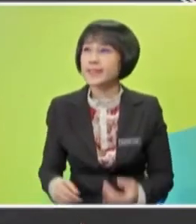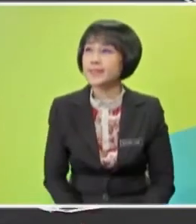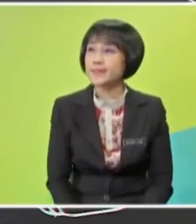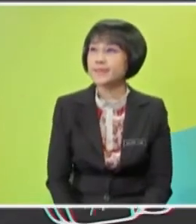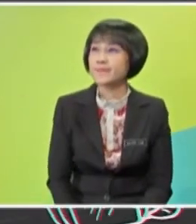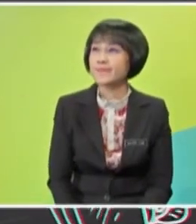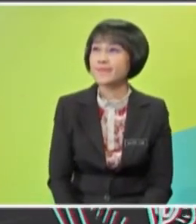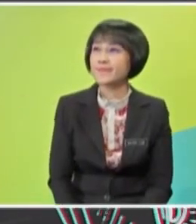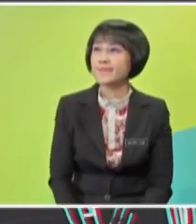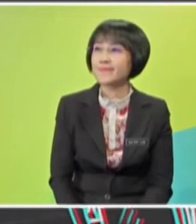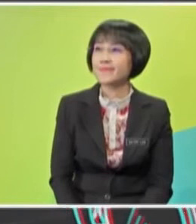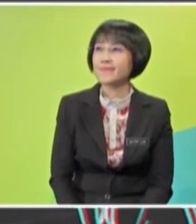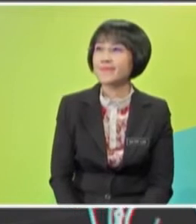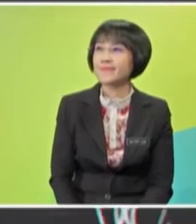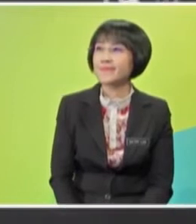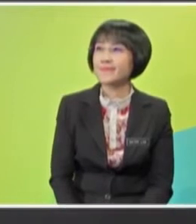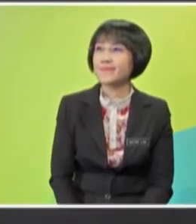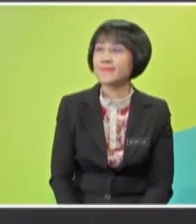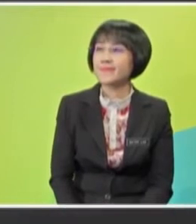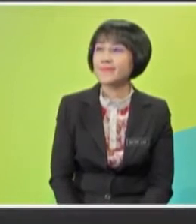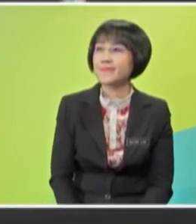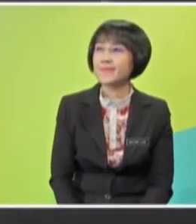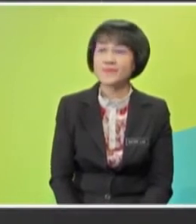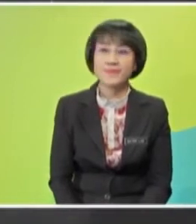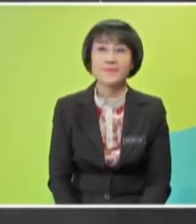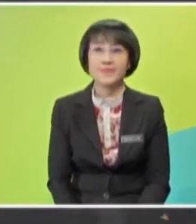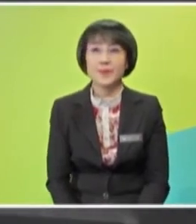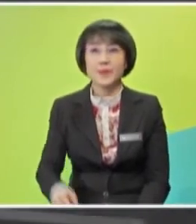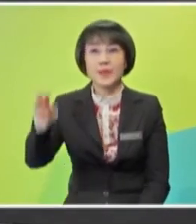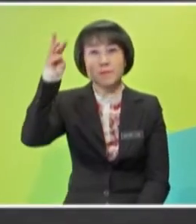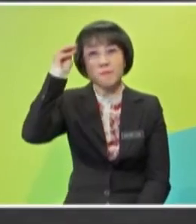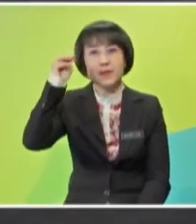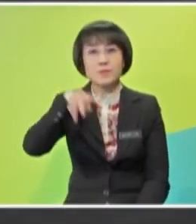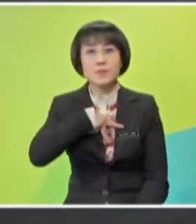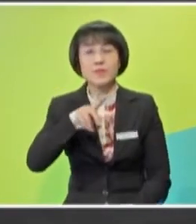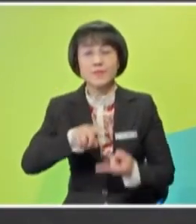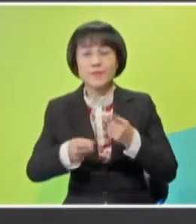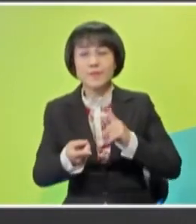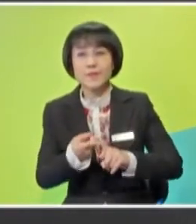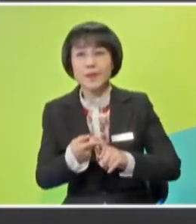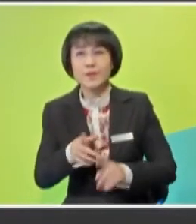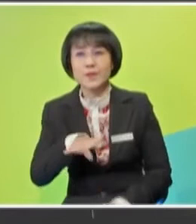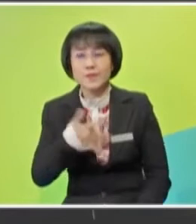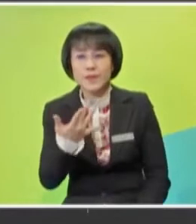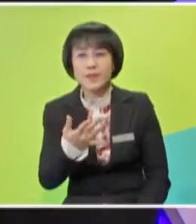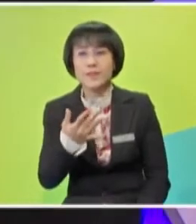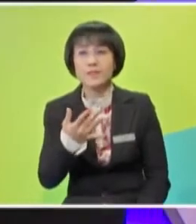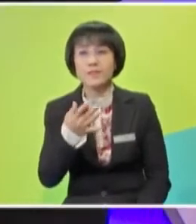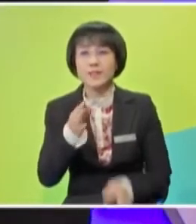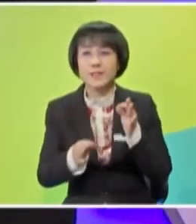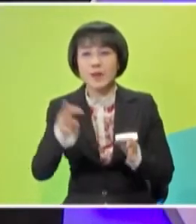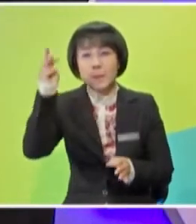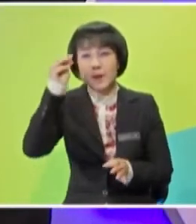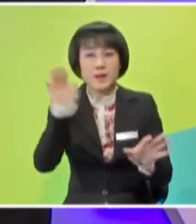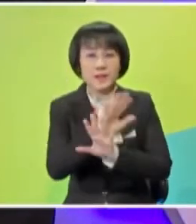his friend is going to feel, something happened to Mark if Mark didn't attend. Or would you